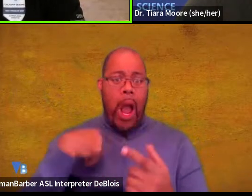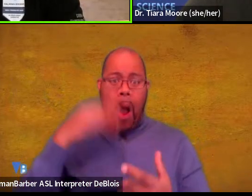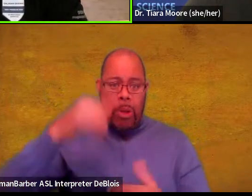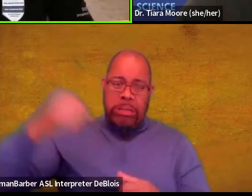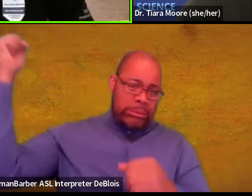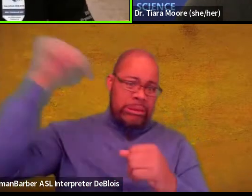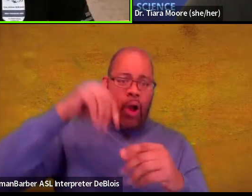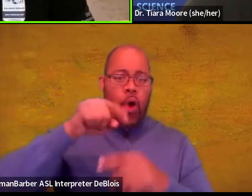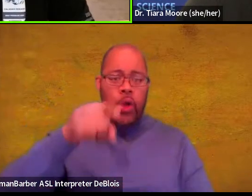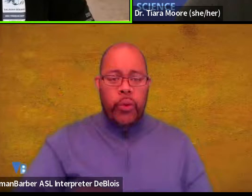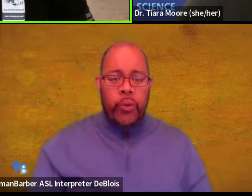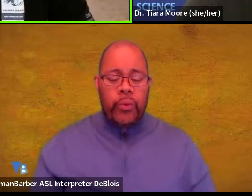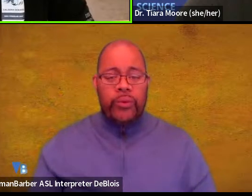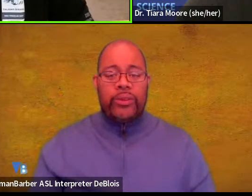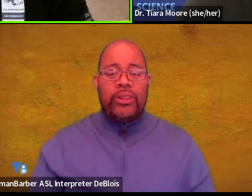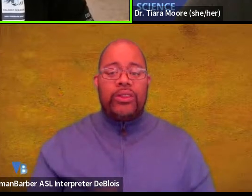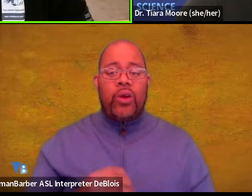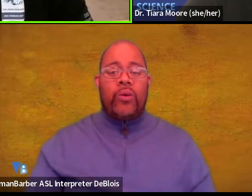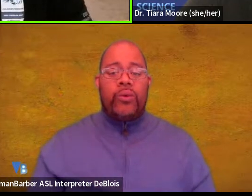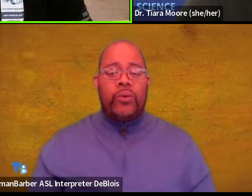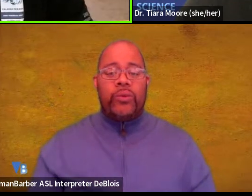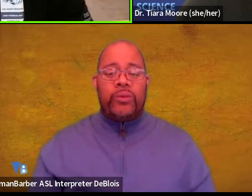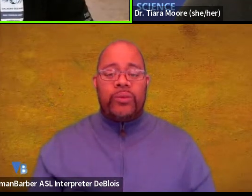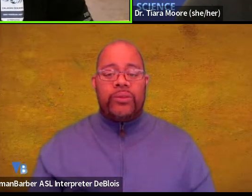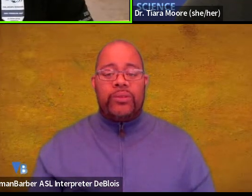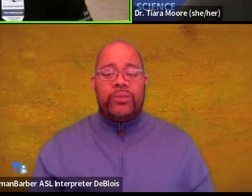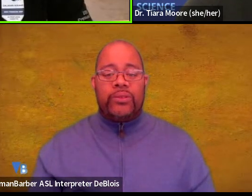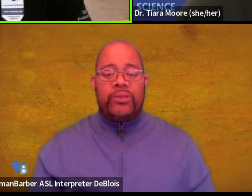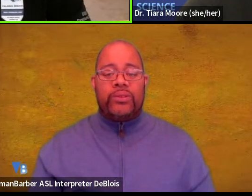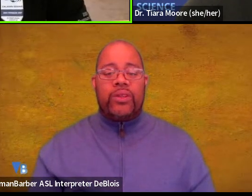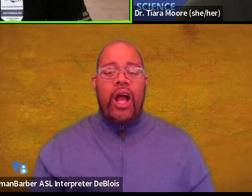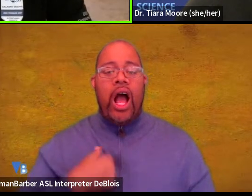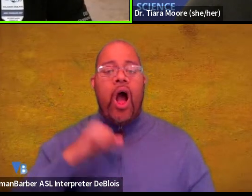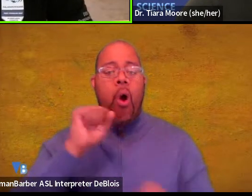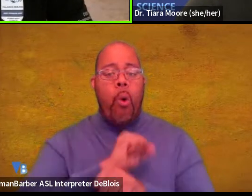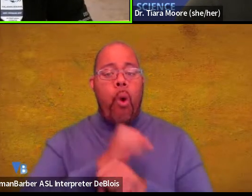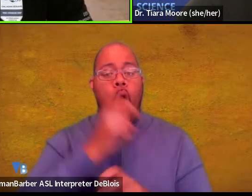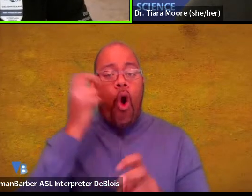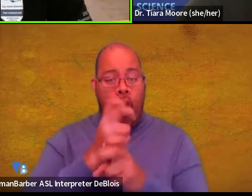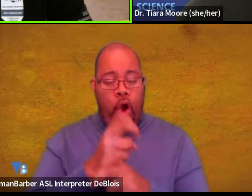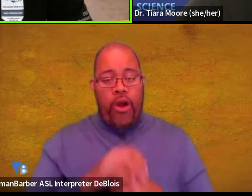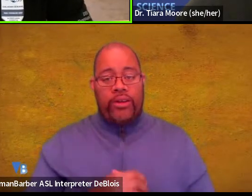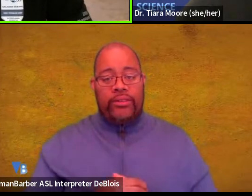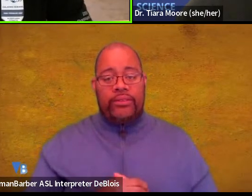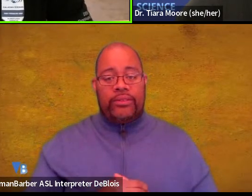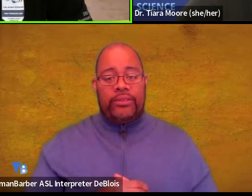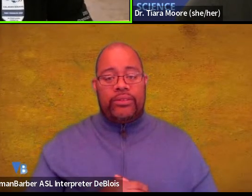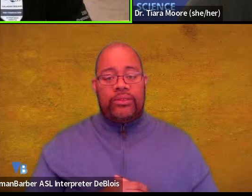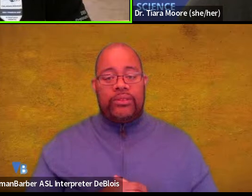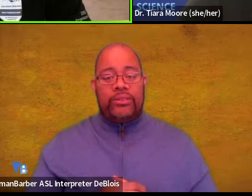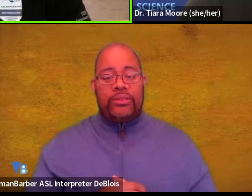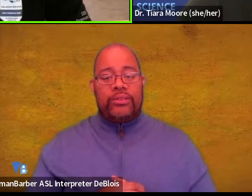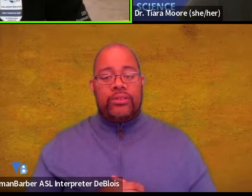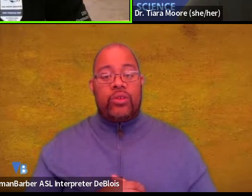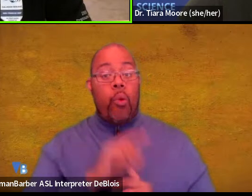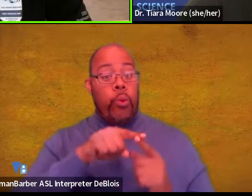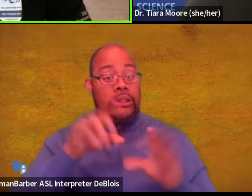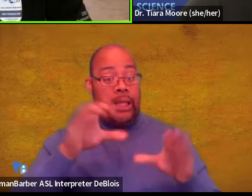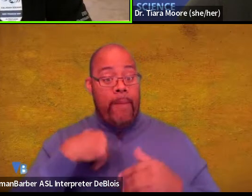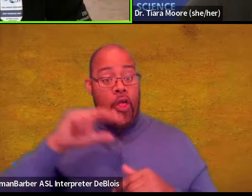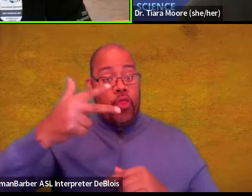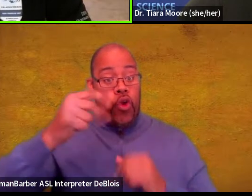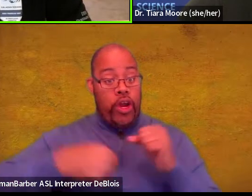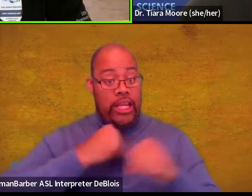gonna dunk on you. So so I worked so hard that when they did my third